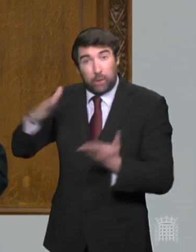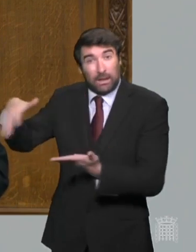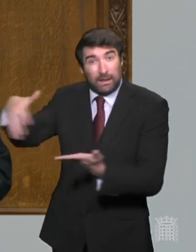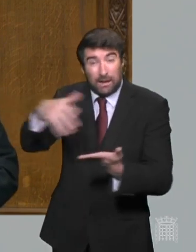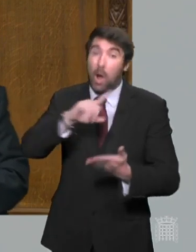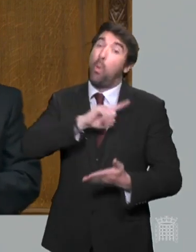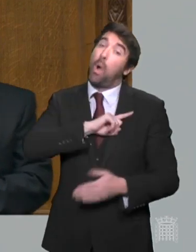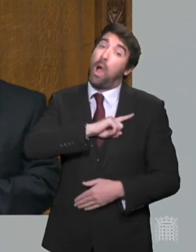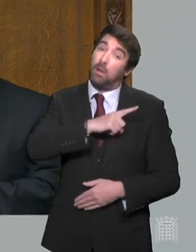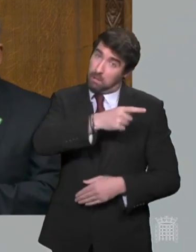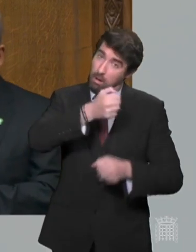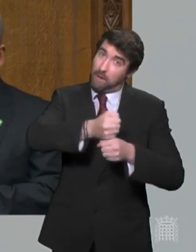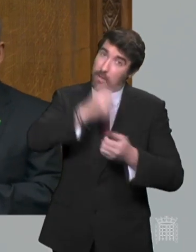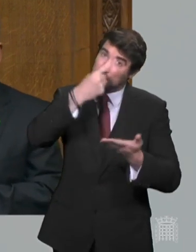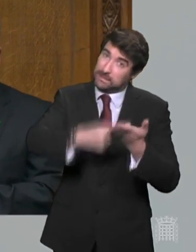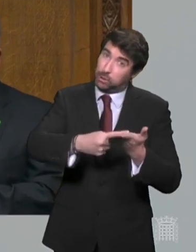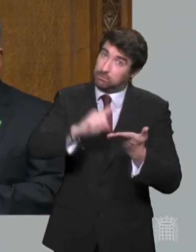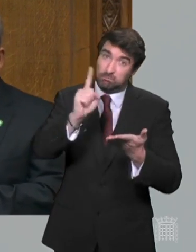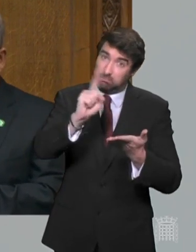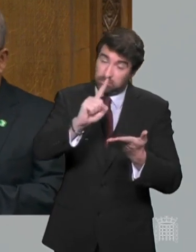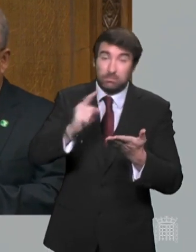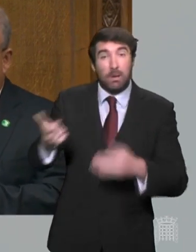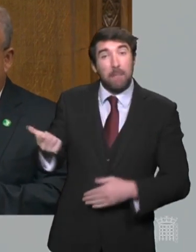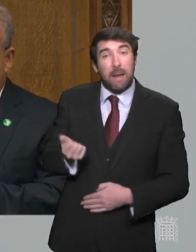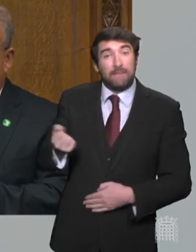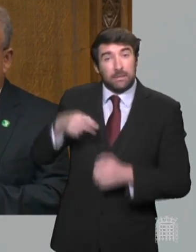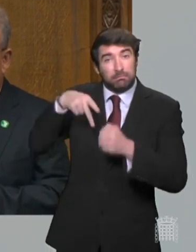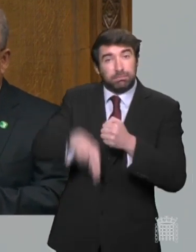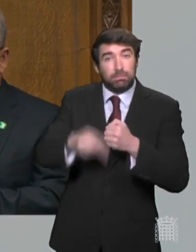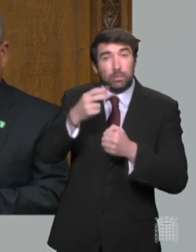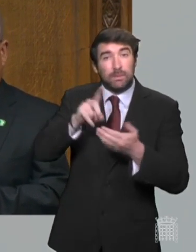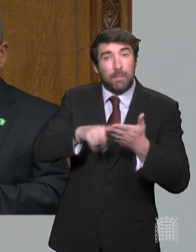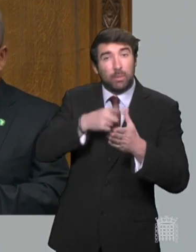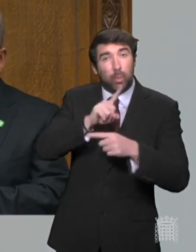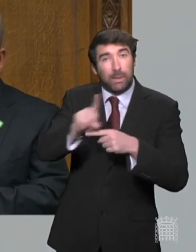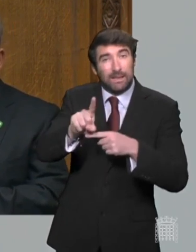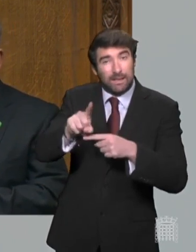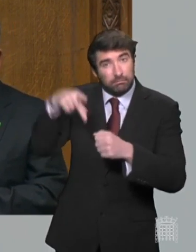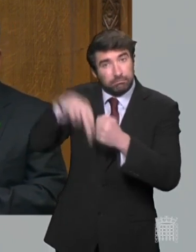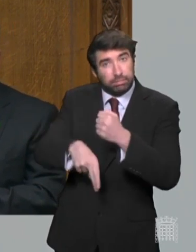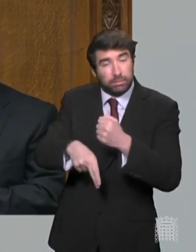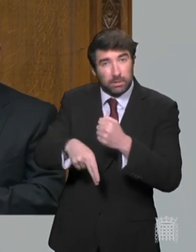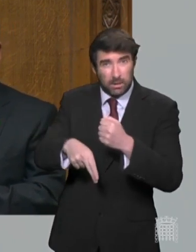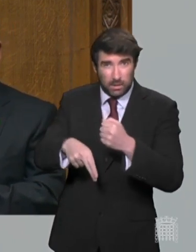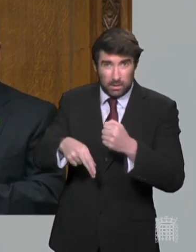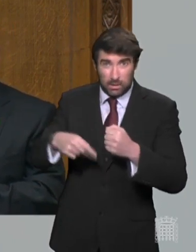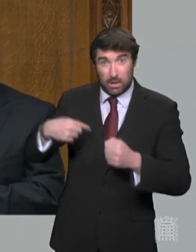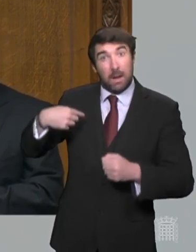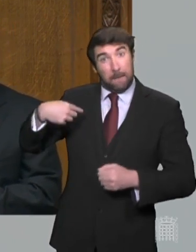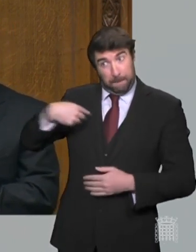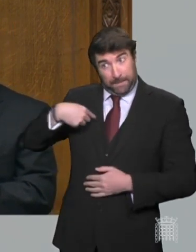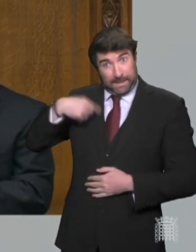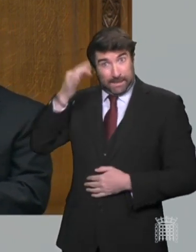uplift to universal credit. That's over 500 families and 1,000 children being forced into food poverty in my constituency of Birkenhead